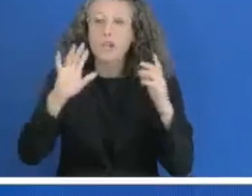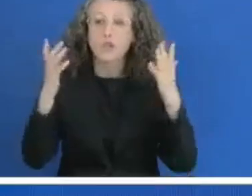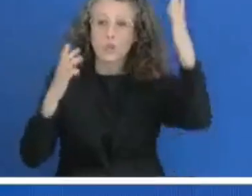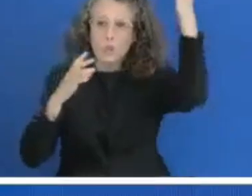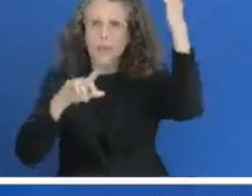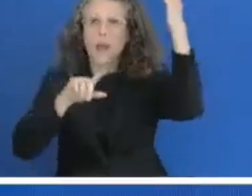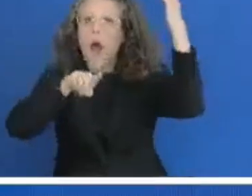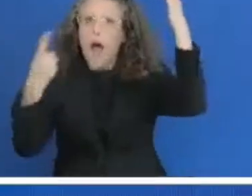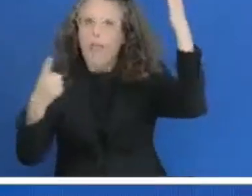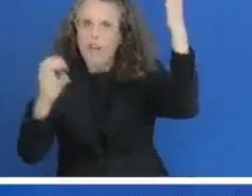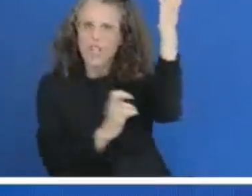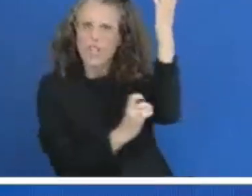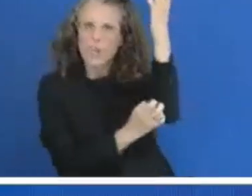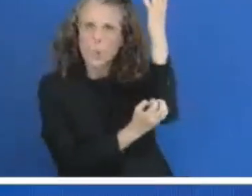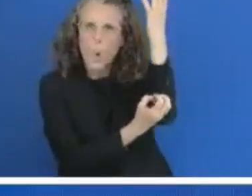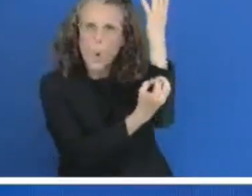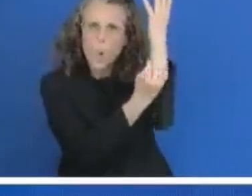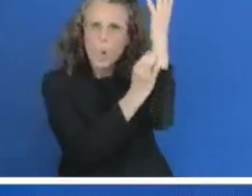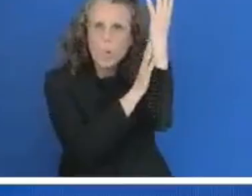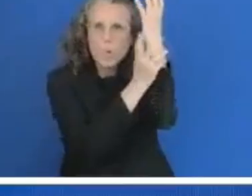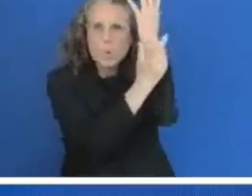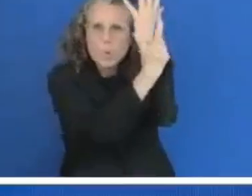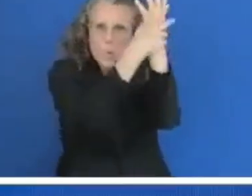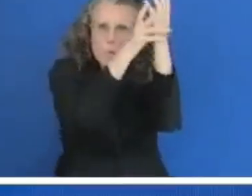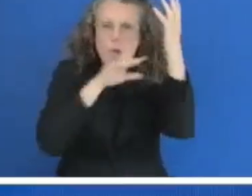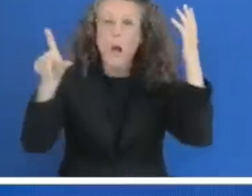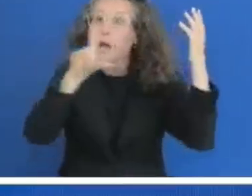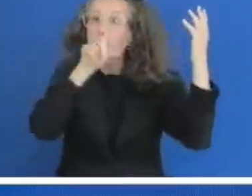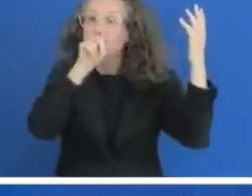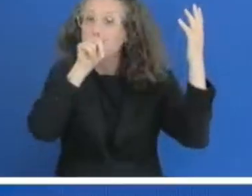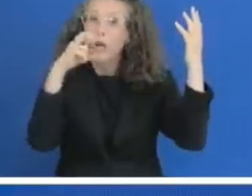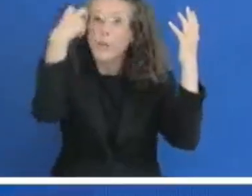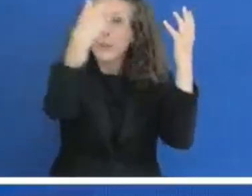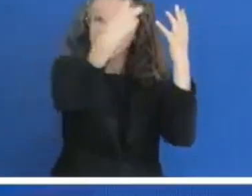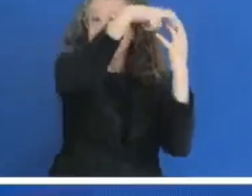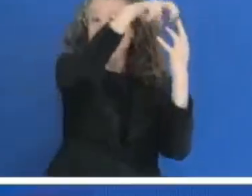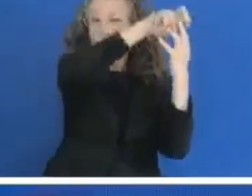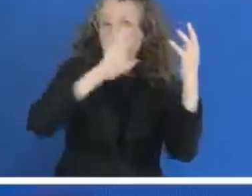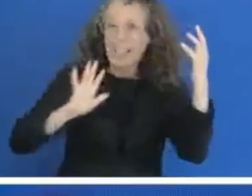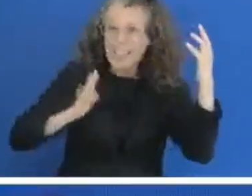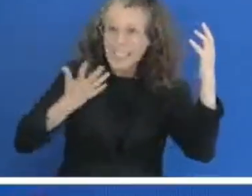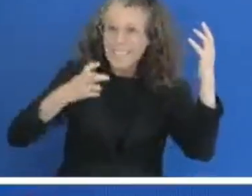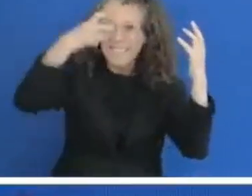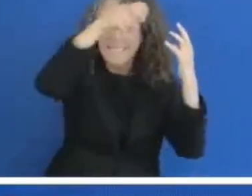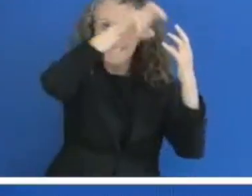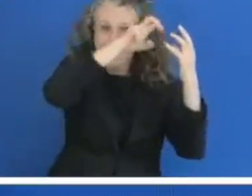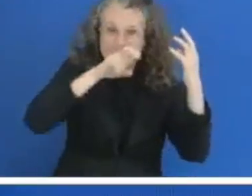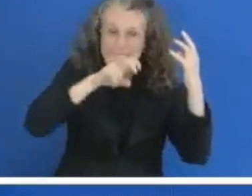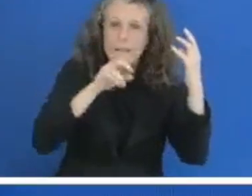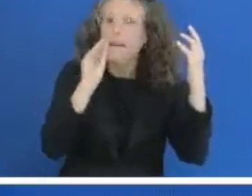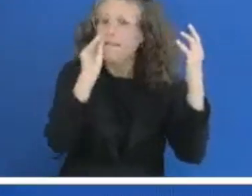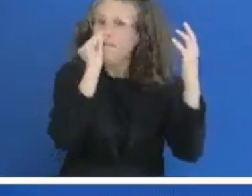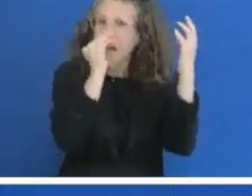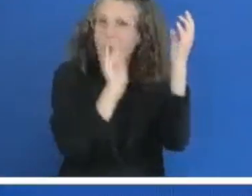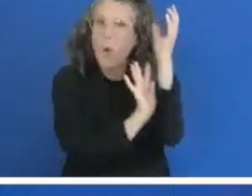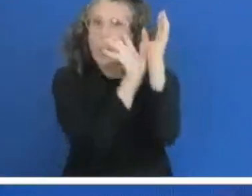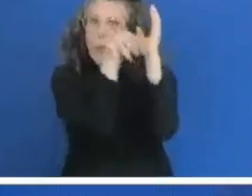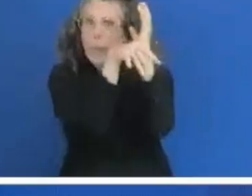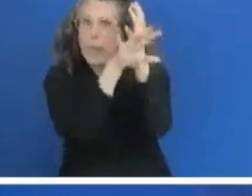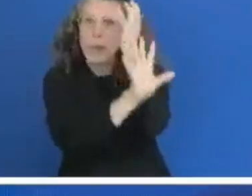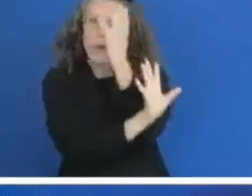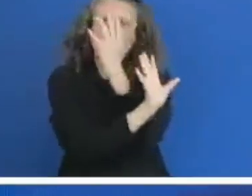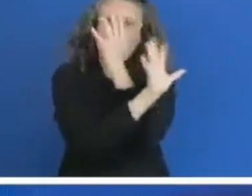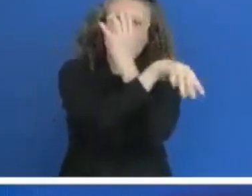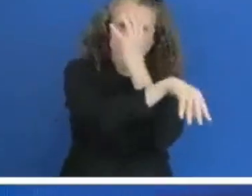have complex branching structure and birds nesting in these trees. You have orchids and all kinds of creatures that live in that